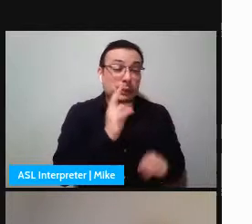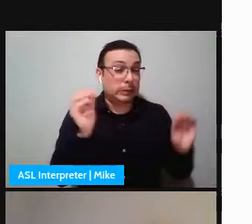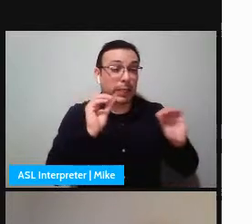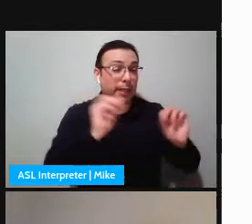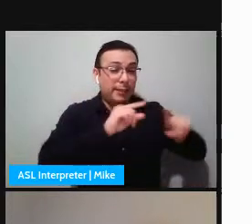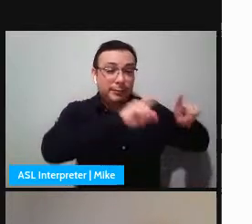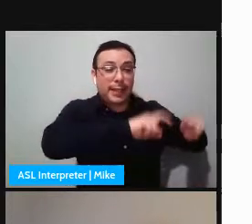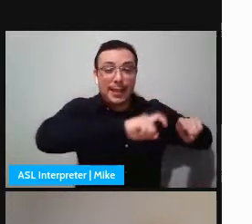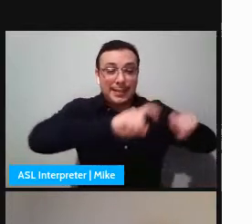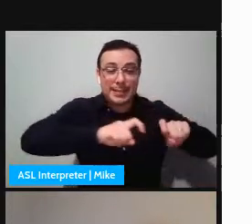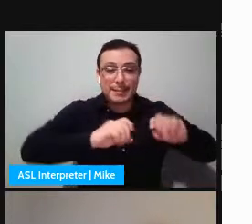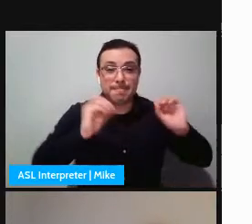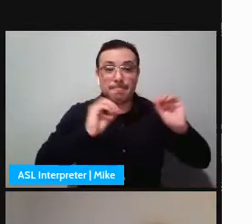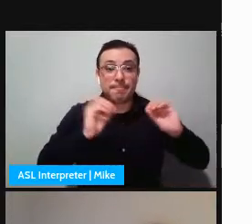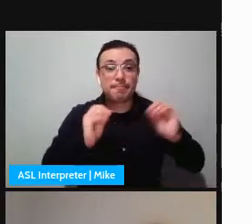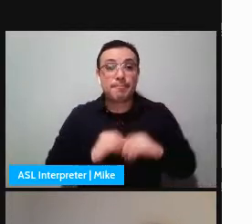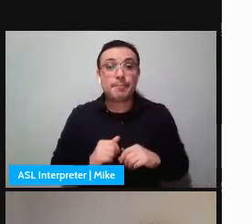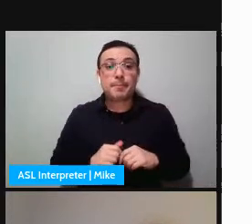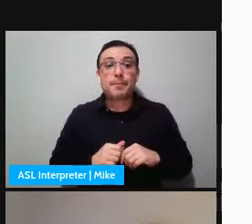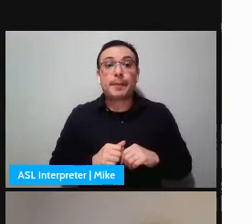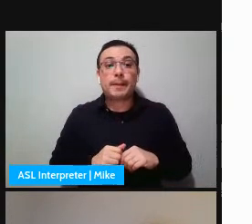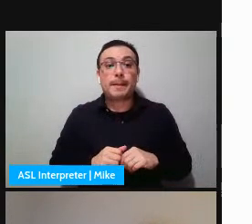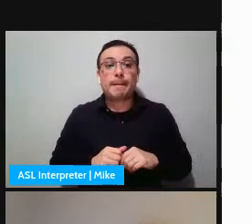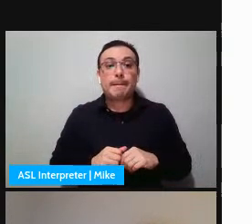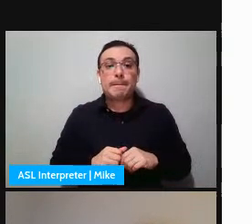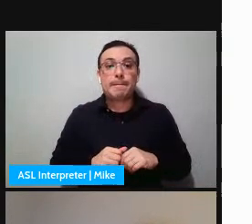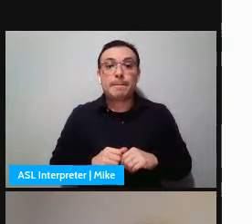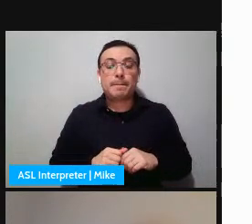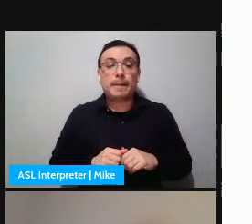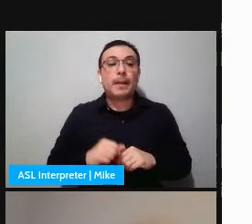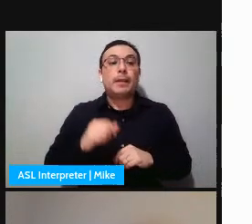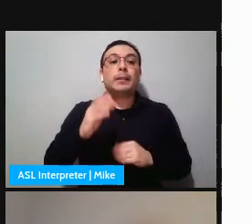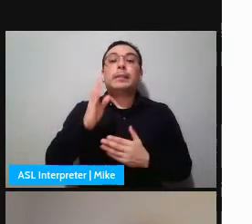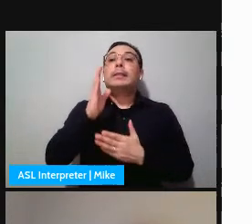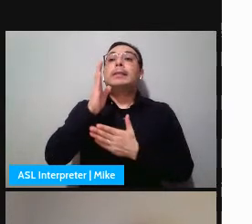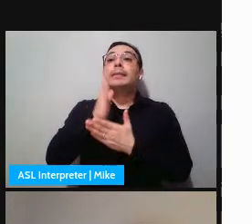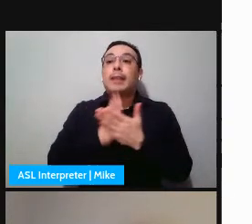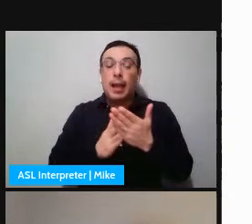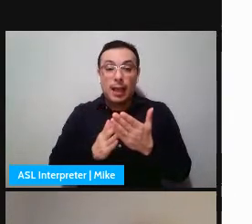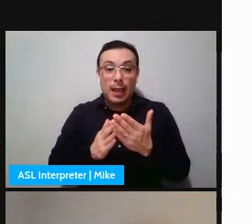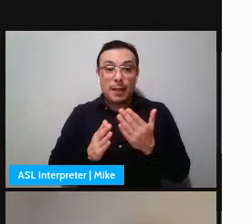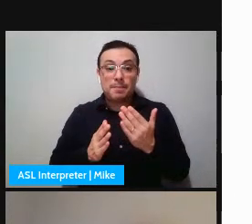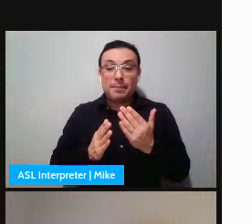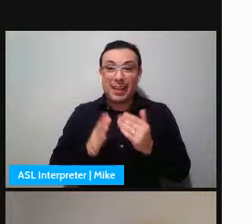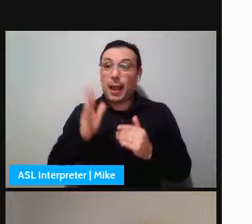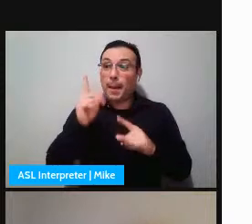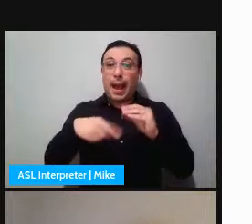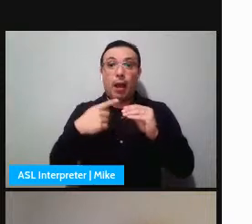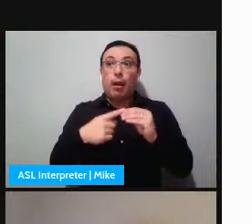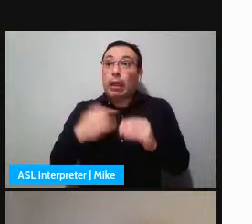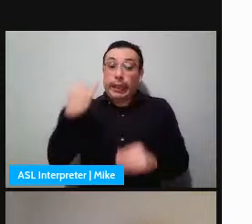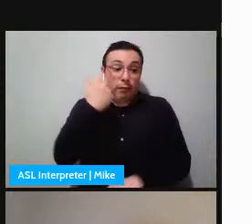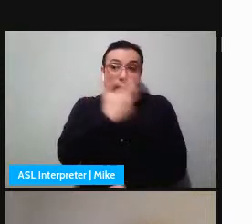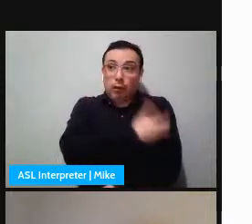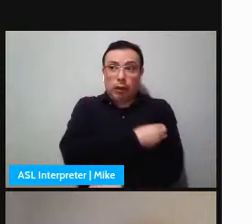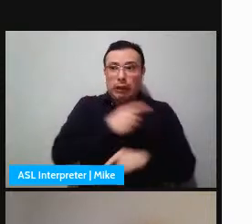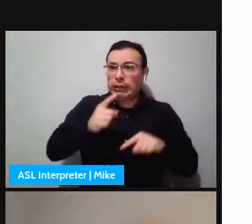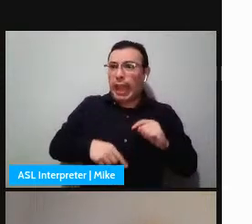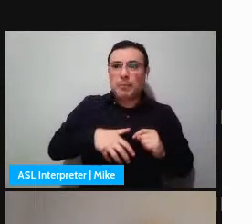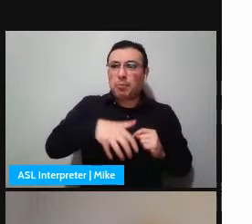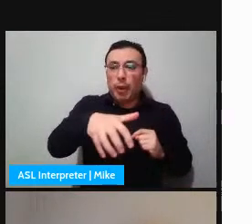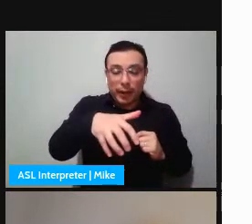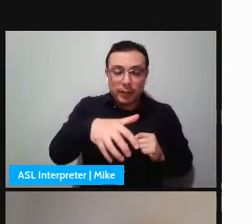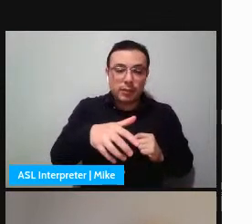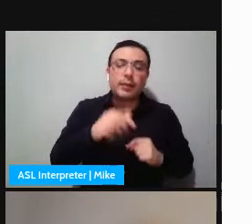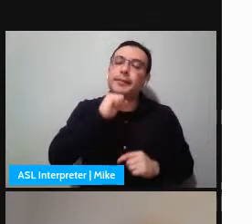issues with fertility have actually been used as attack mechanisms against multiple vaccines before. And as soon as these kind of rolled